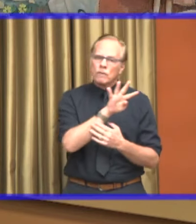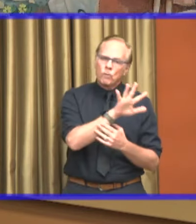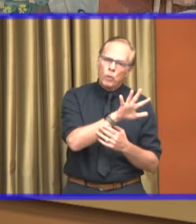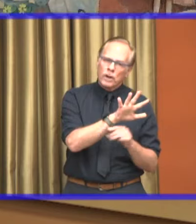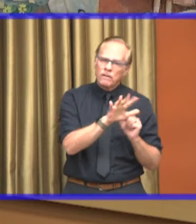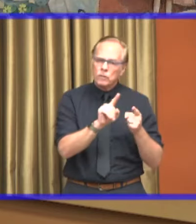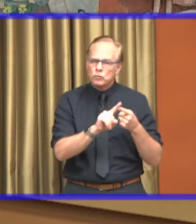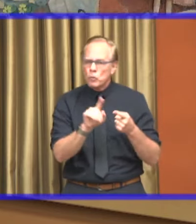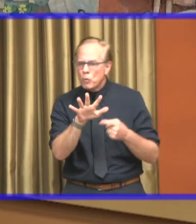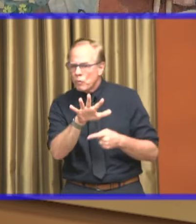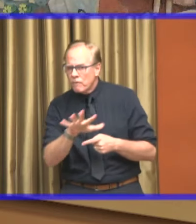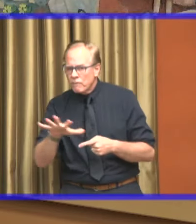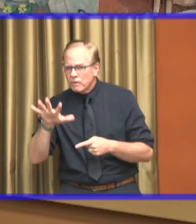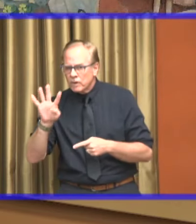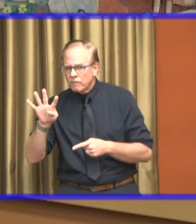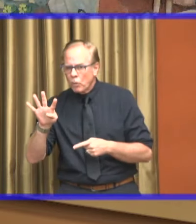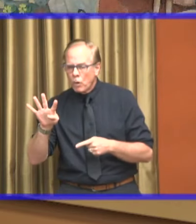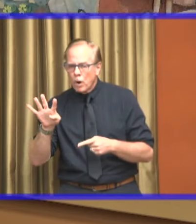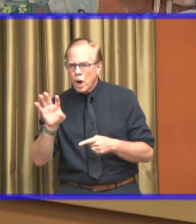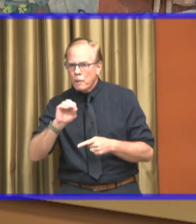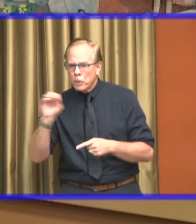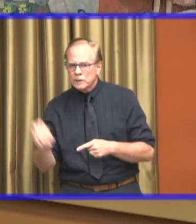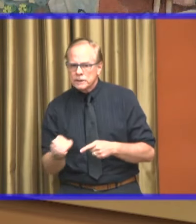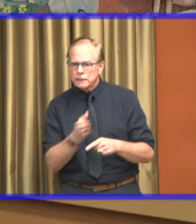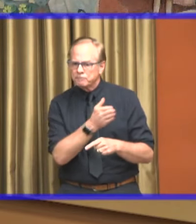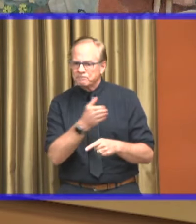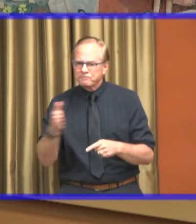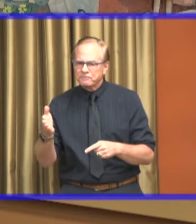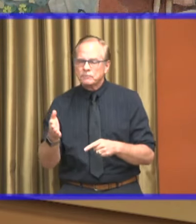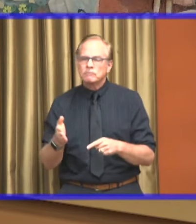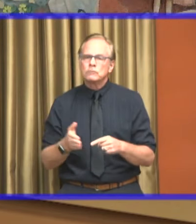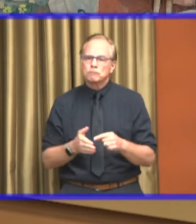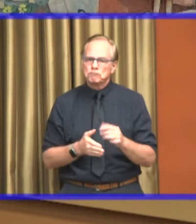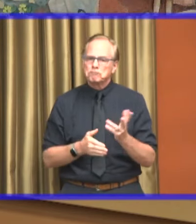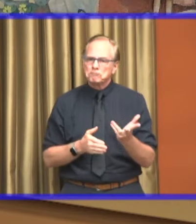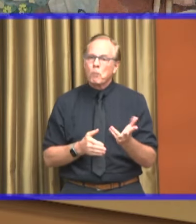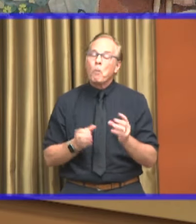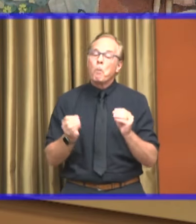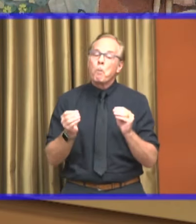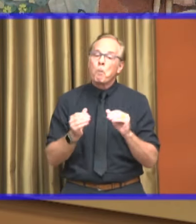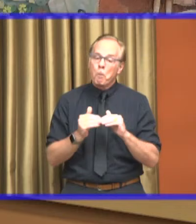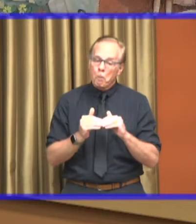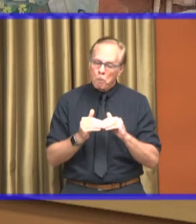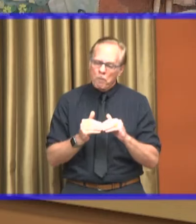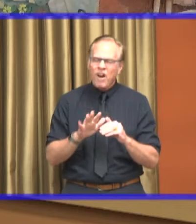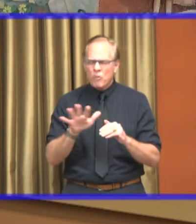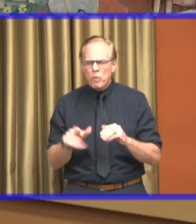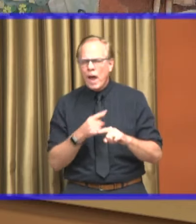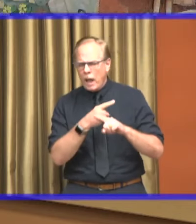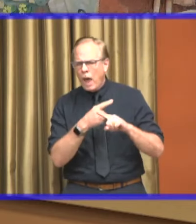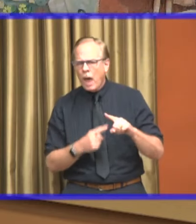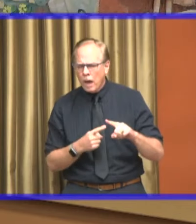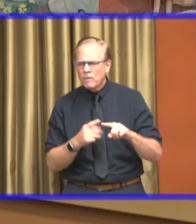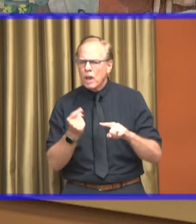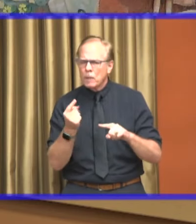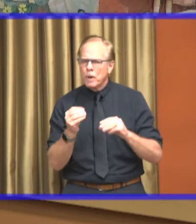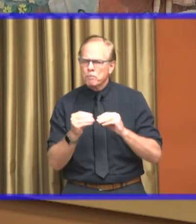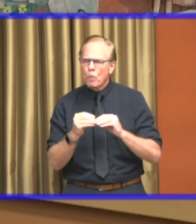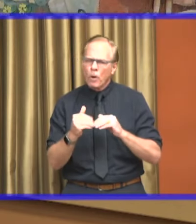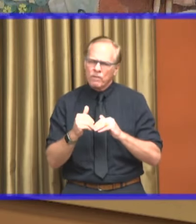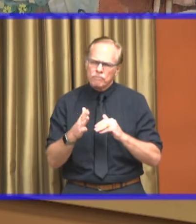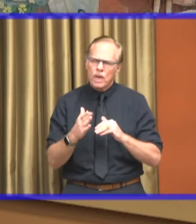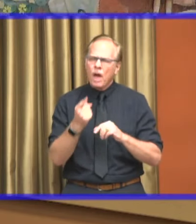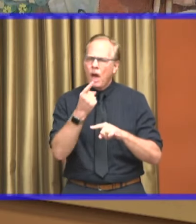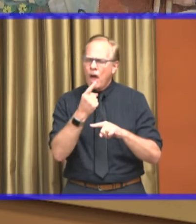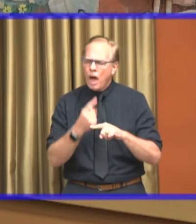and 54% of all responses. So more than about half or a little more than half the people,